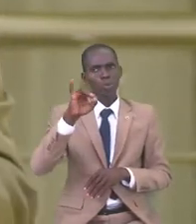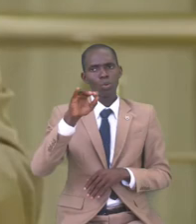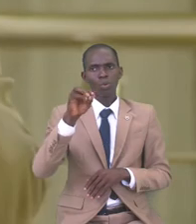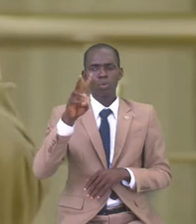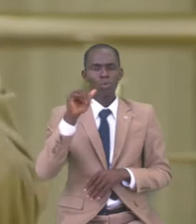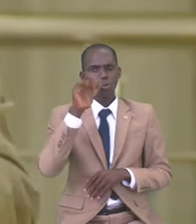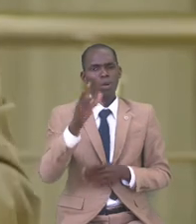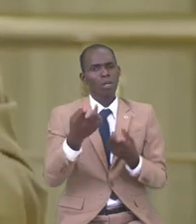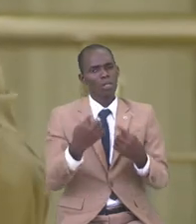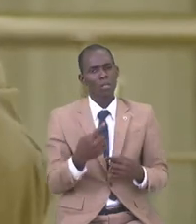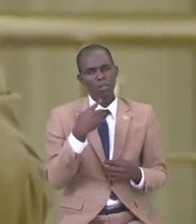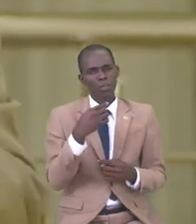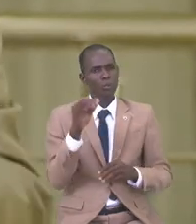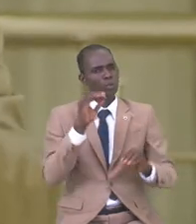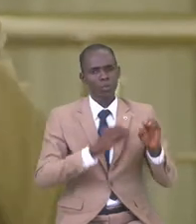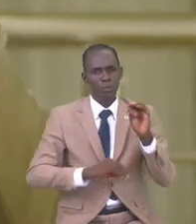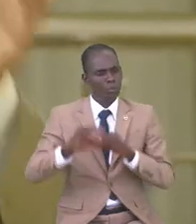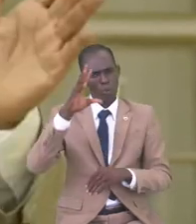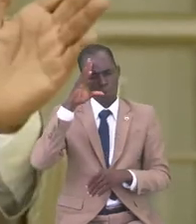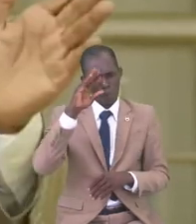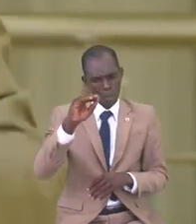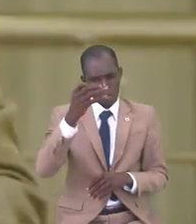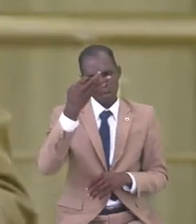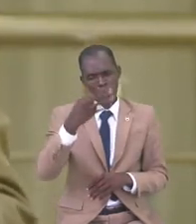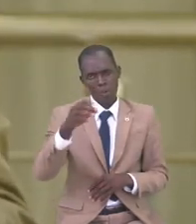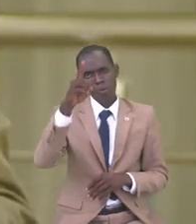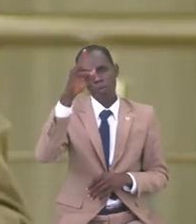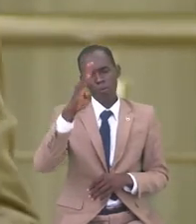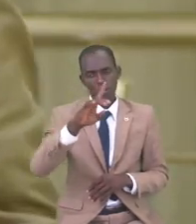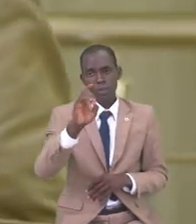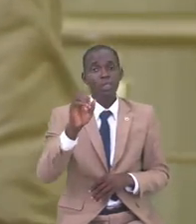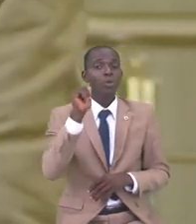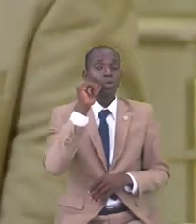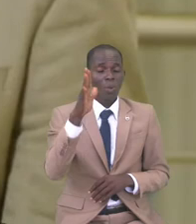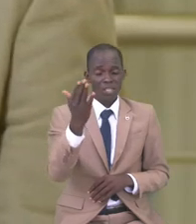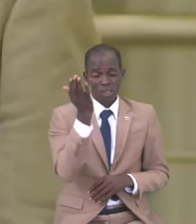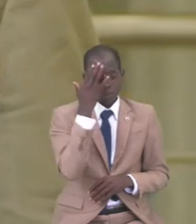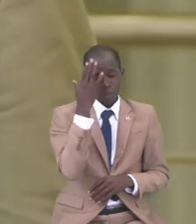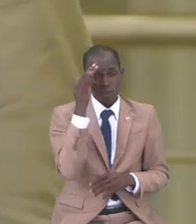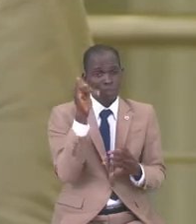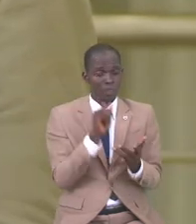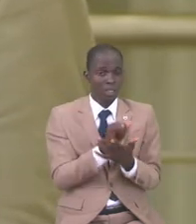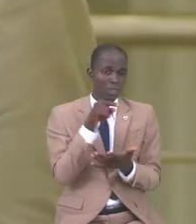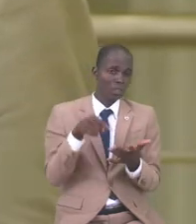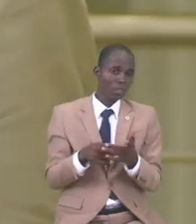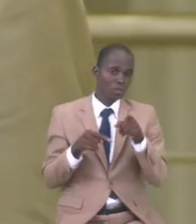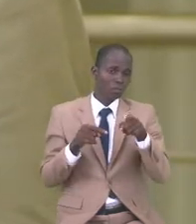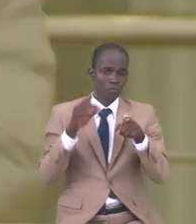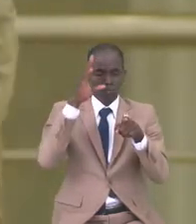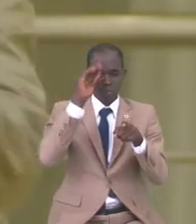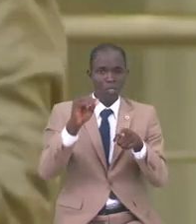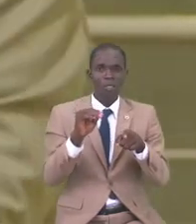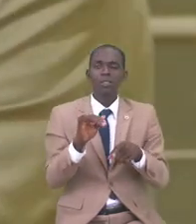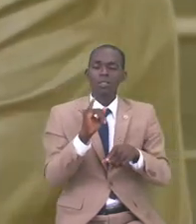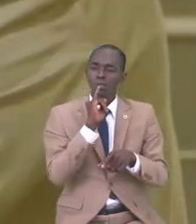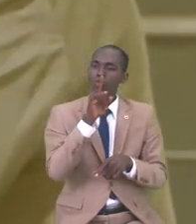O man of God. He knew, she knew that this man was for real.